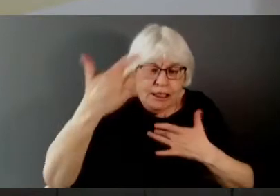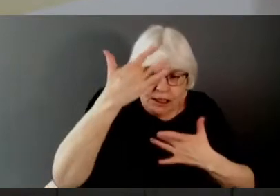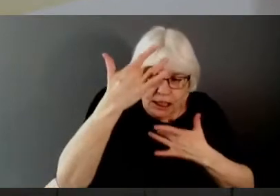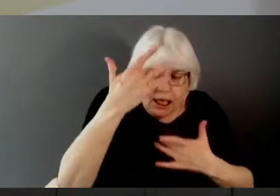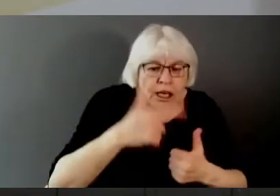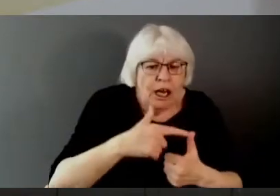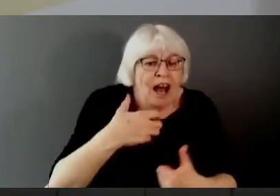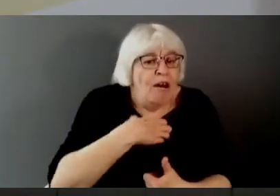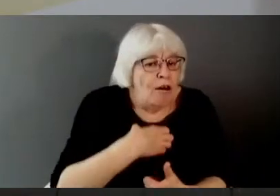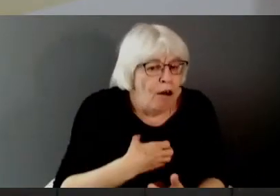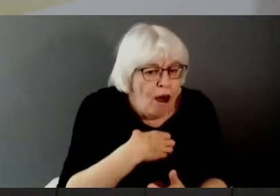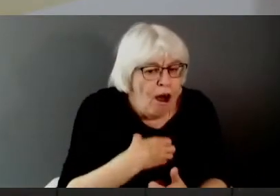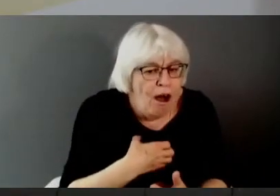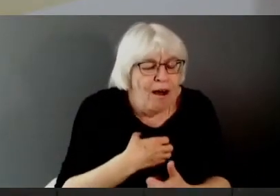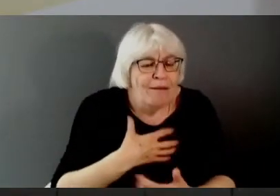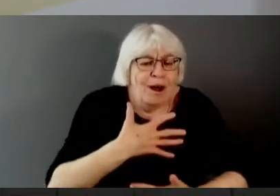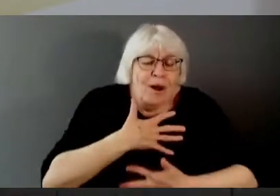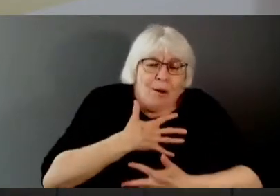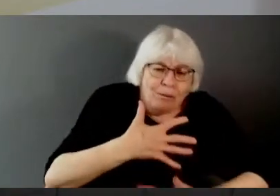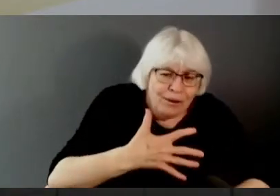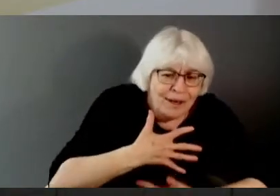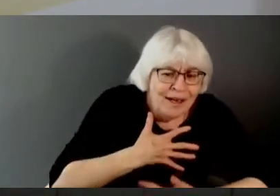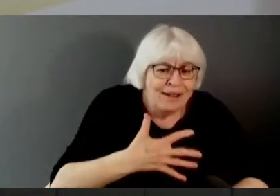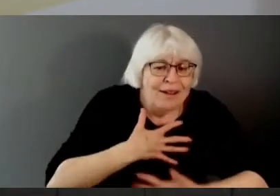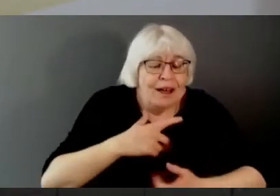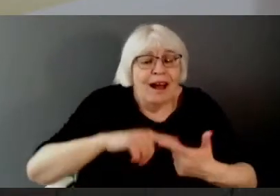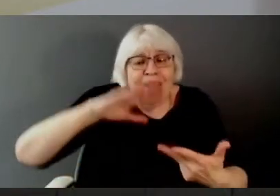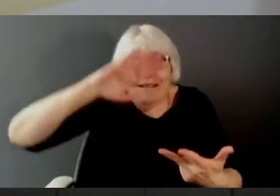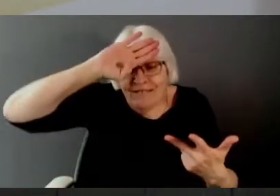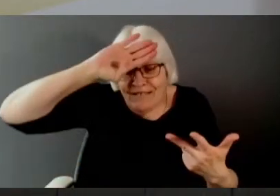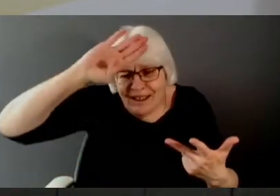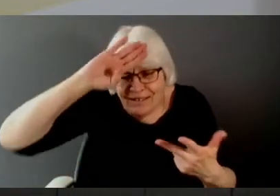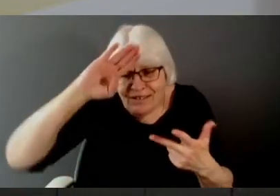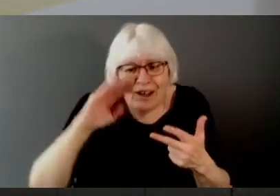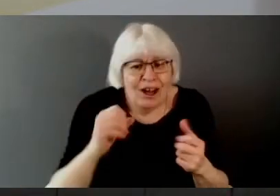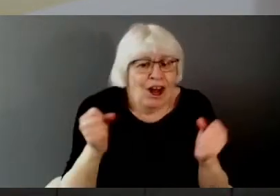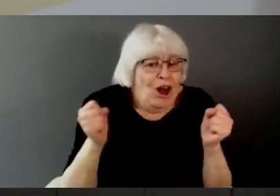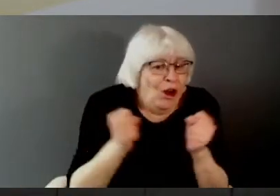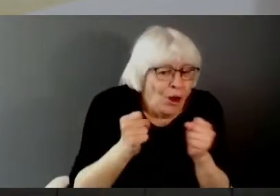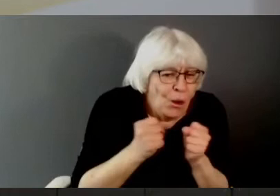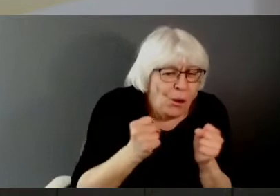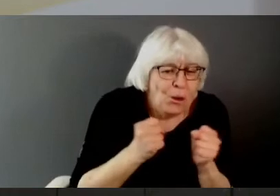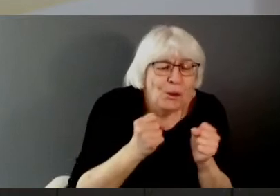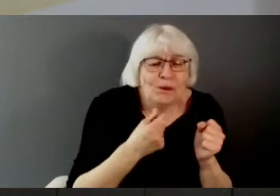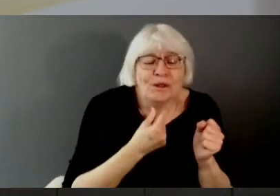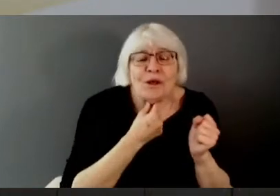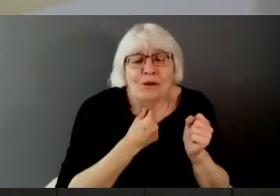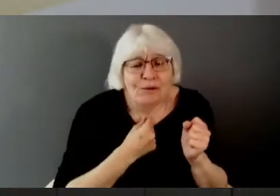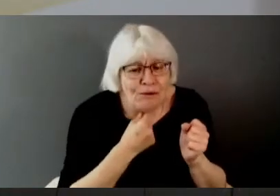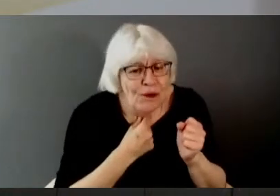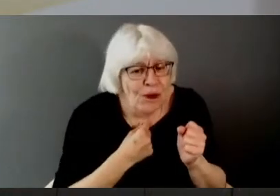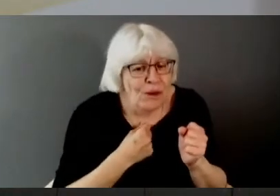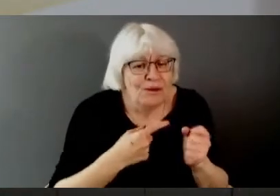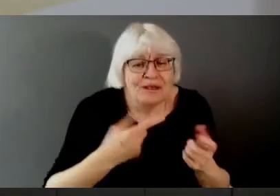chills, sore throat, runny nose, sneezing, congestion, acute loss of sense of smell or taste,